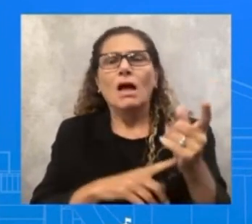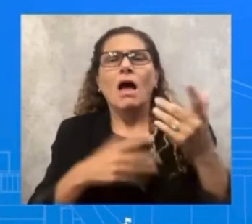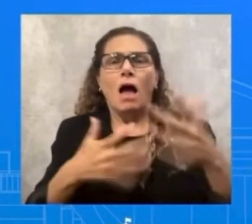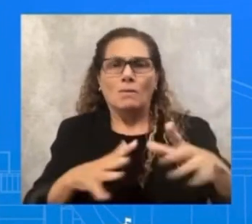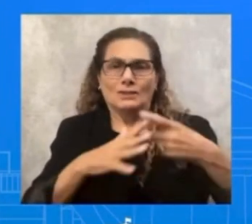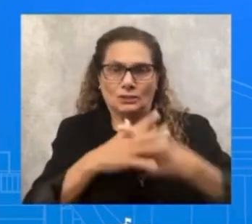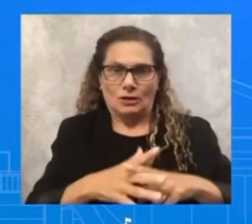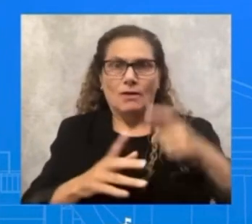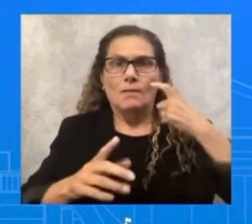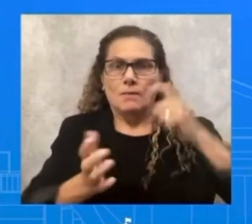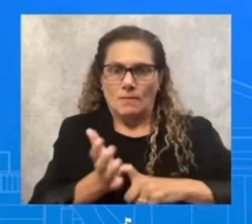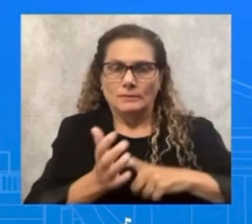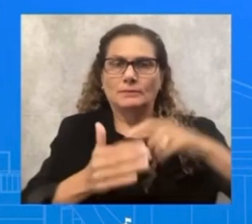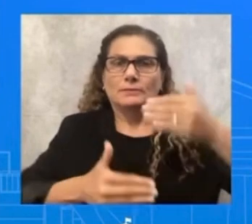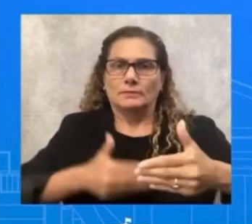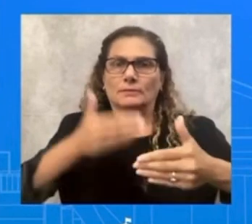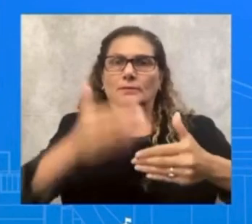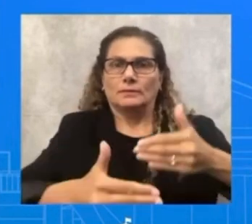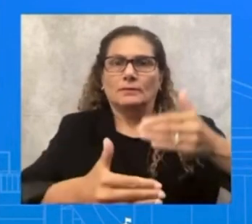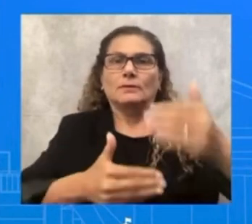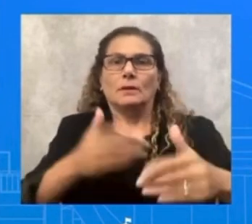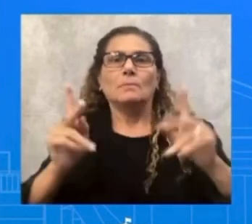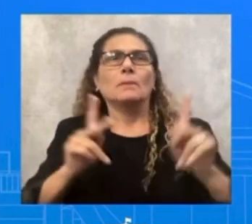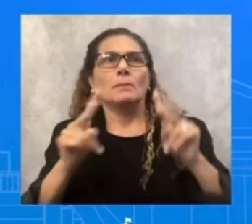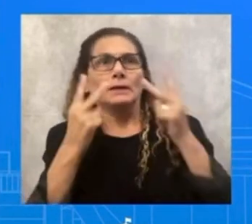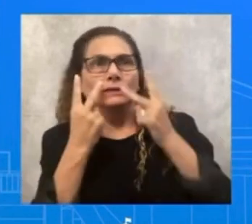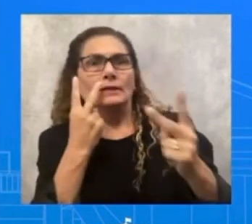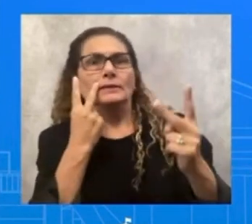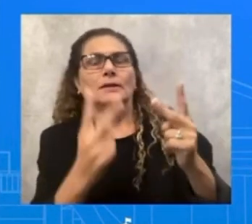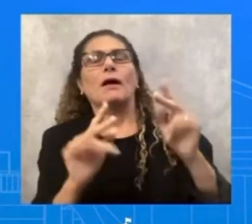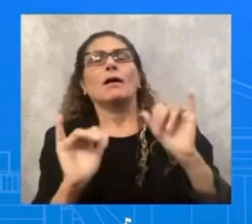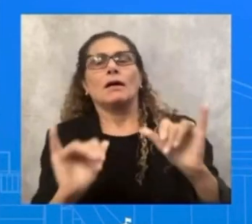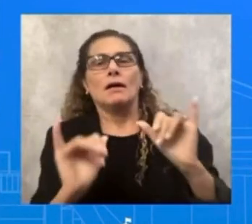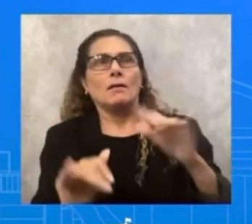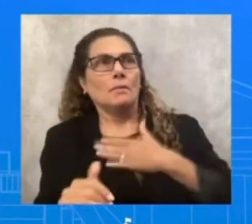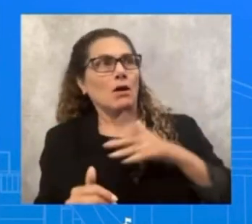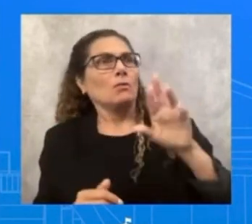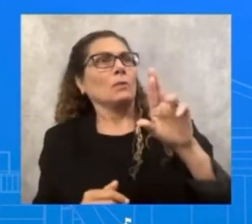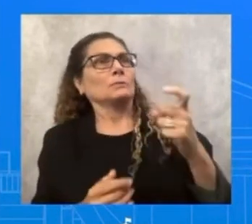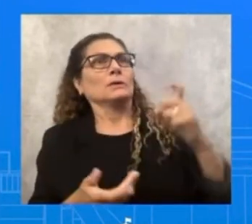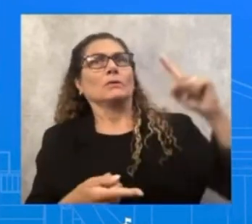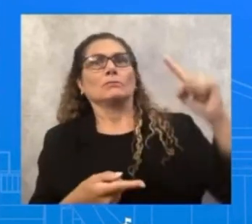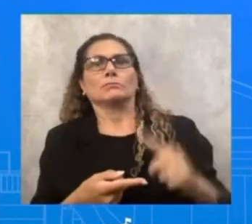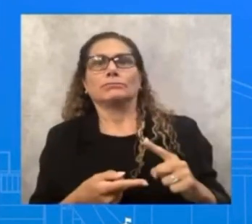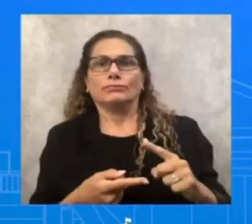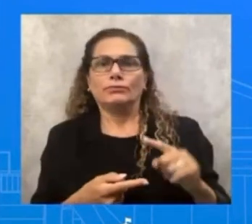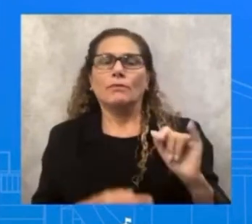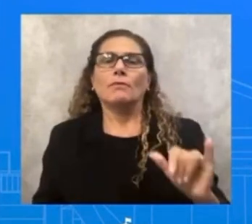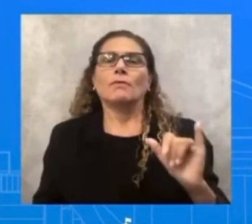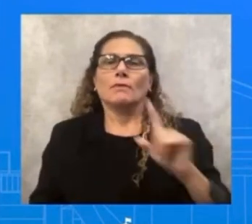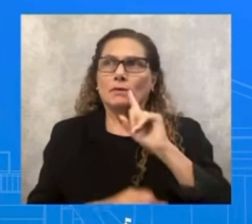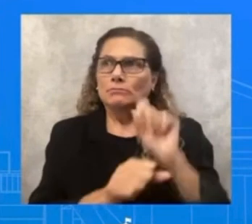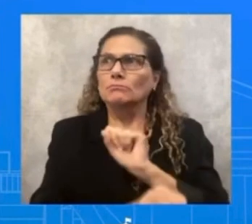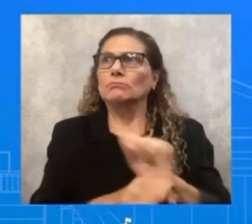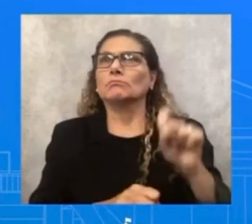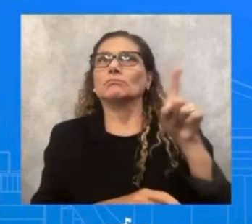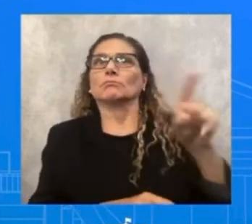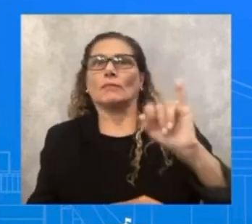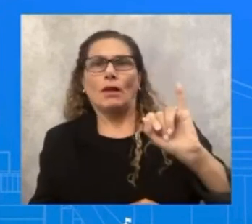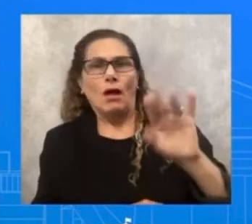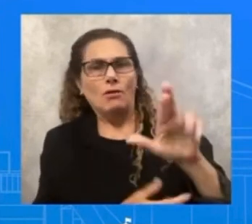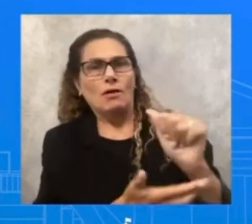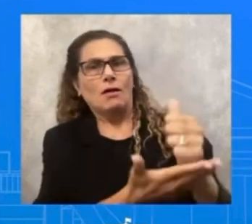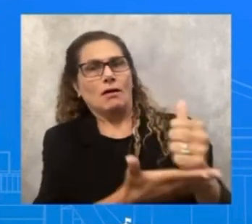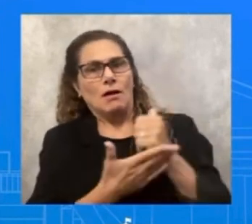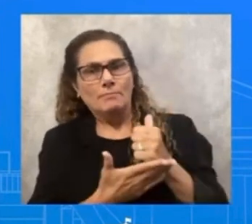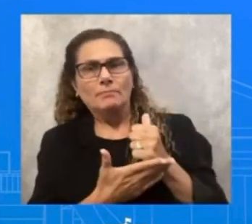have lower drug costs because of the Inflation Reduction Act, that those drug costs will be a real difference in their bottom lines. Drug costs